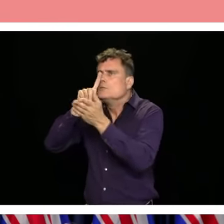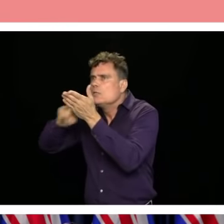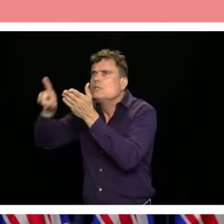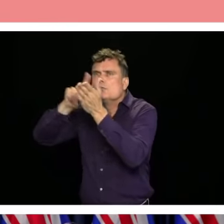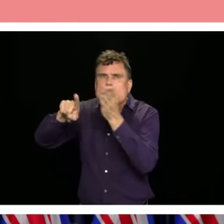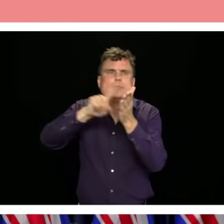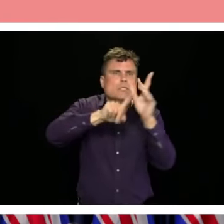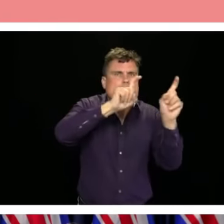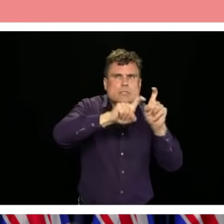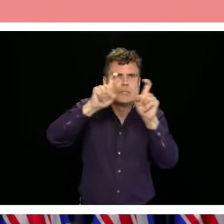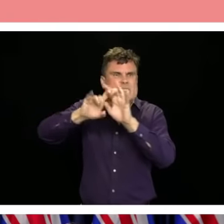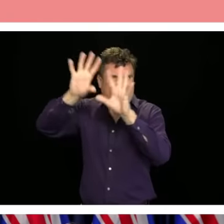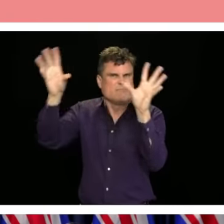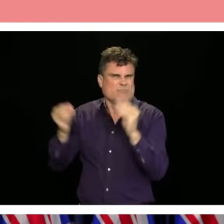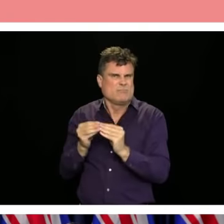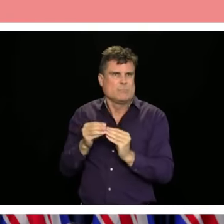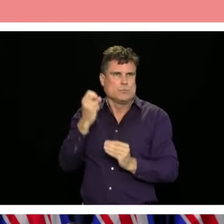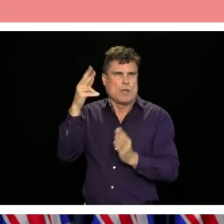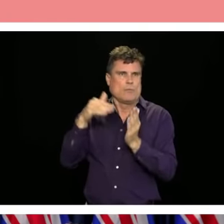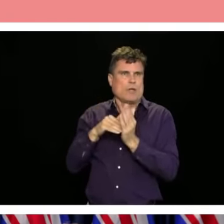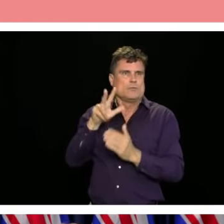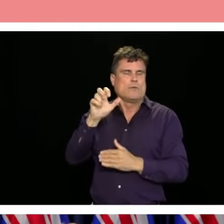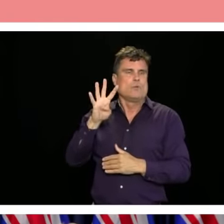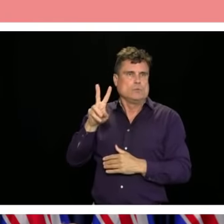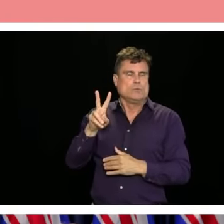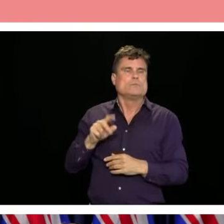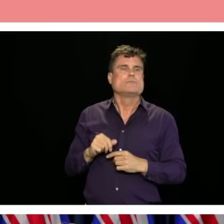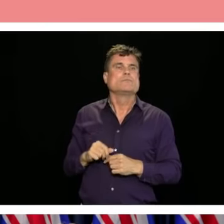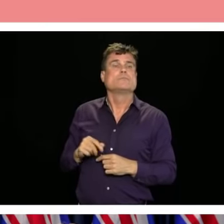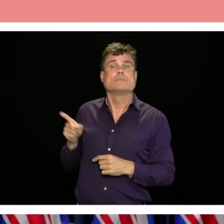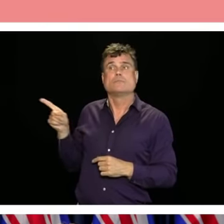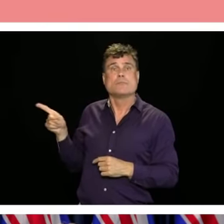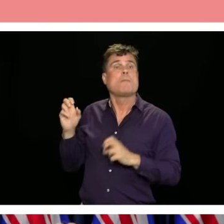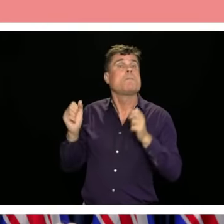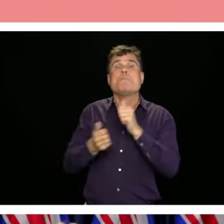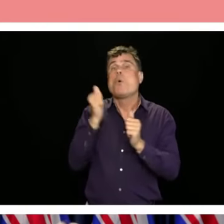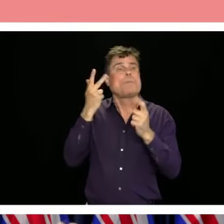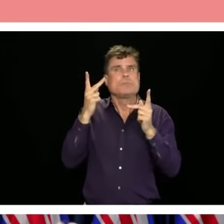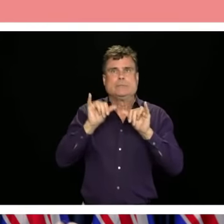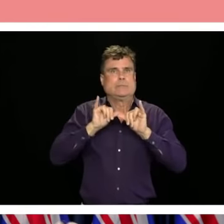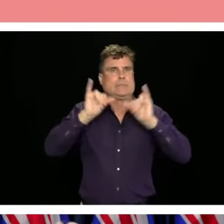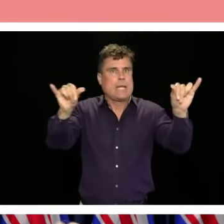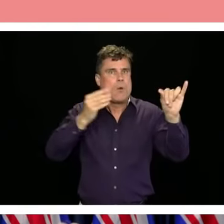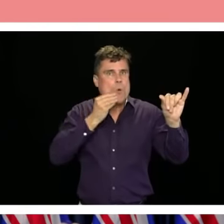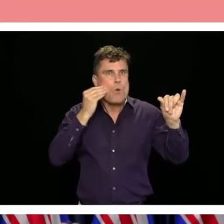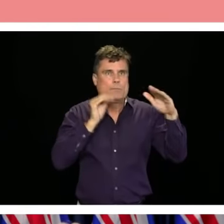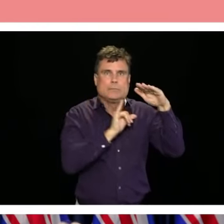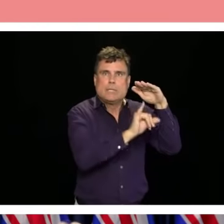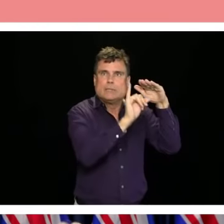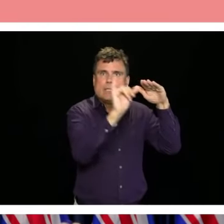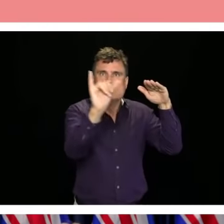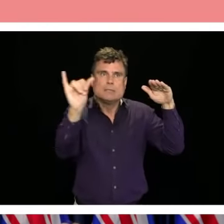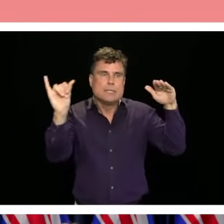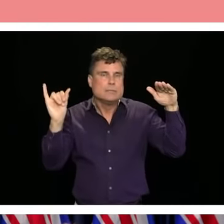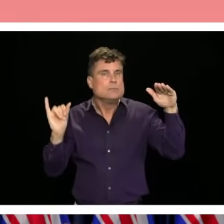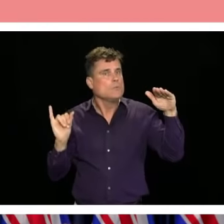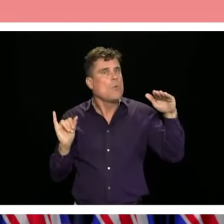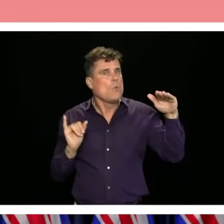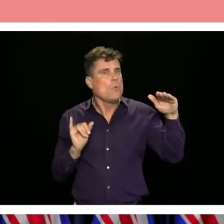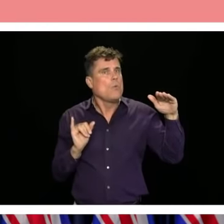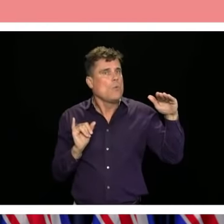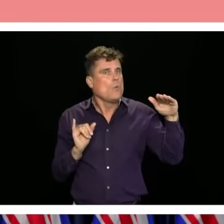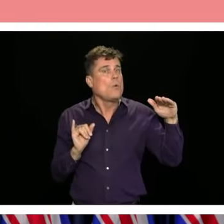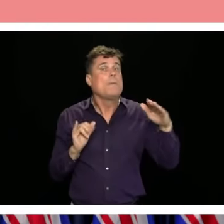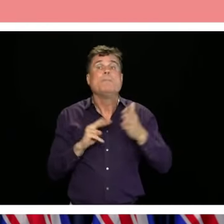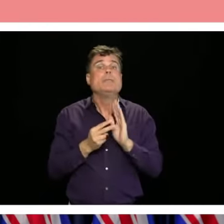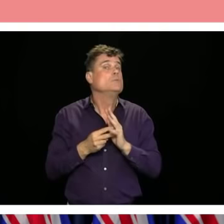not include the outbreak investigations that we did in places like long-term care, so it doesn't include those numbers that of